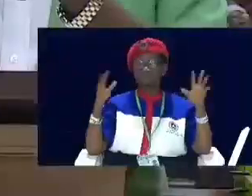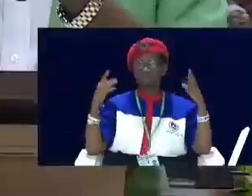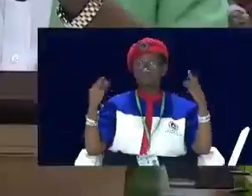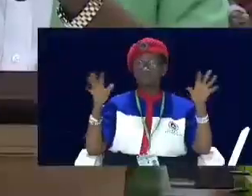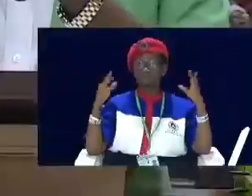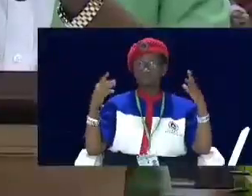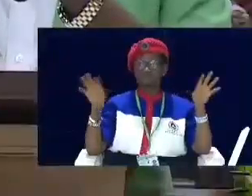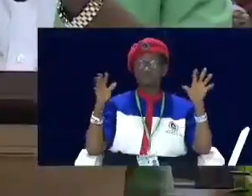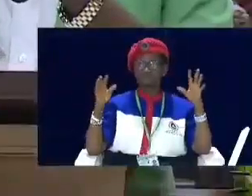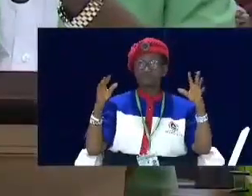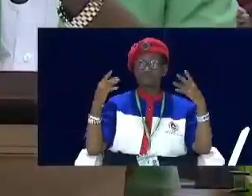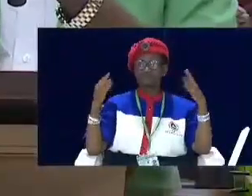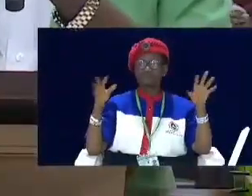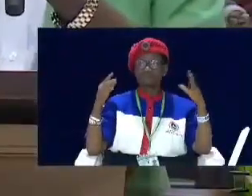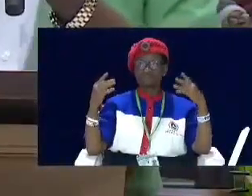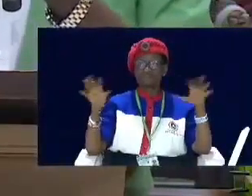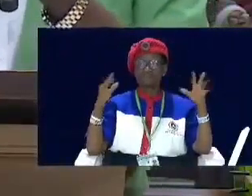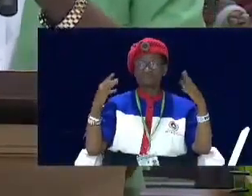Arundilogun.